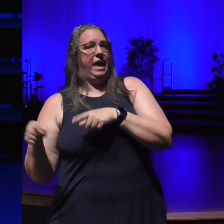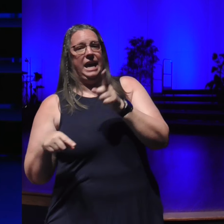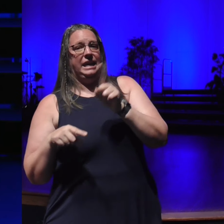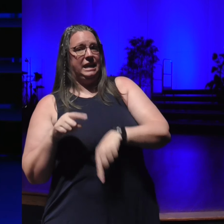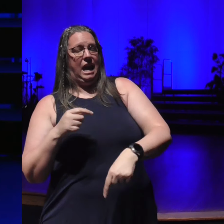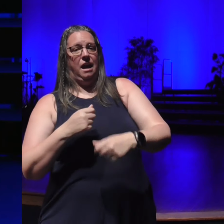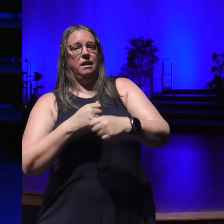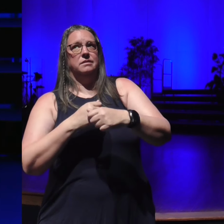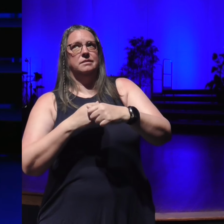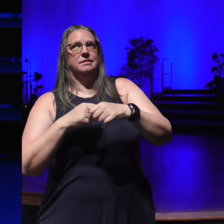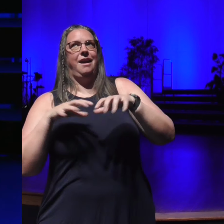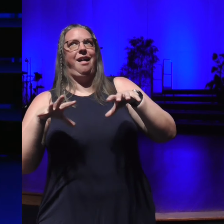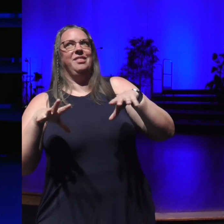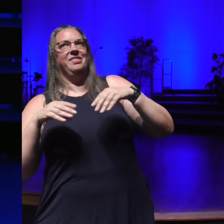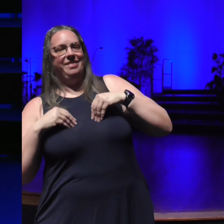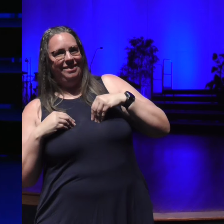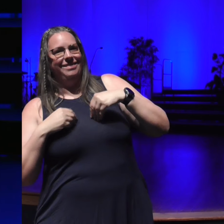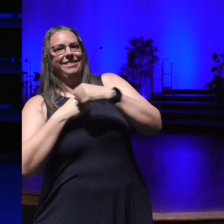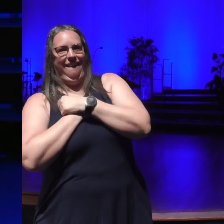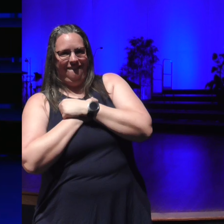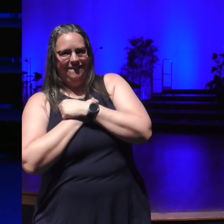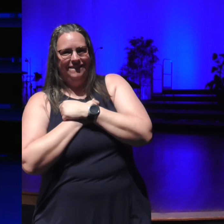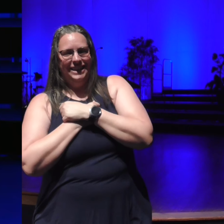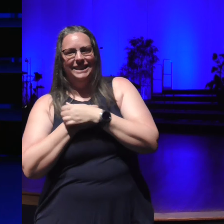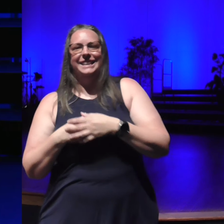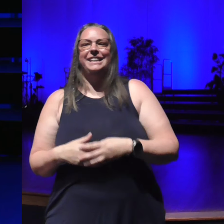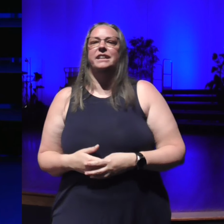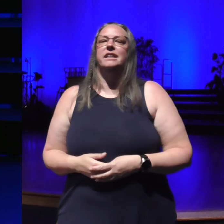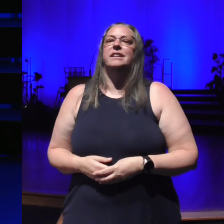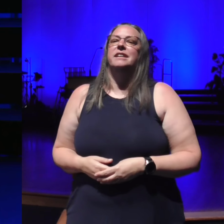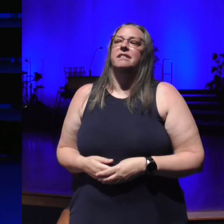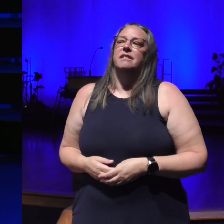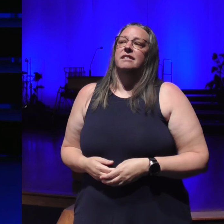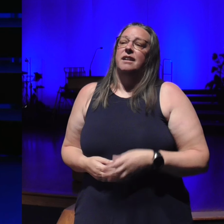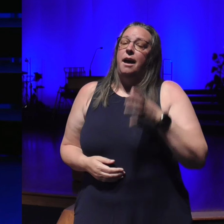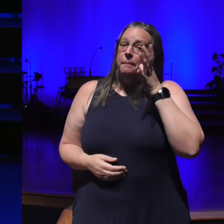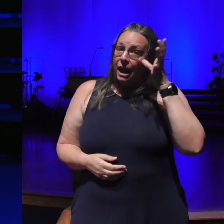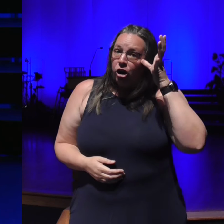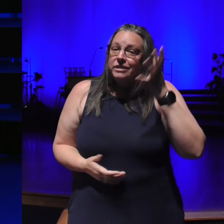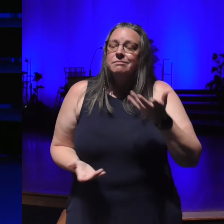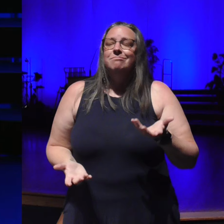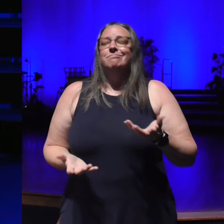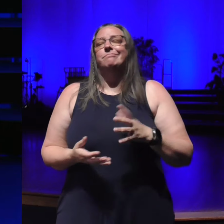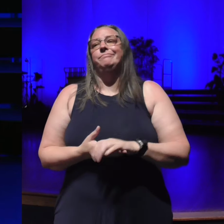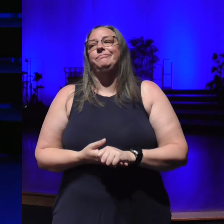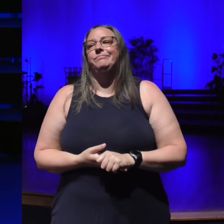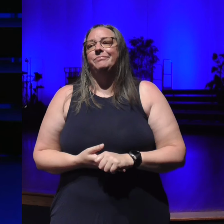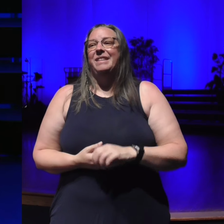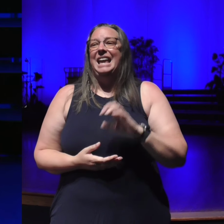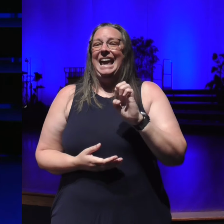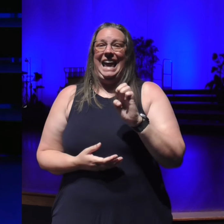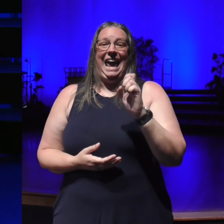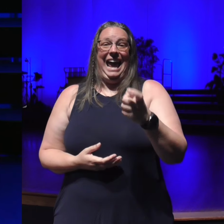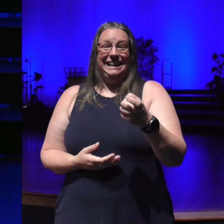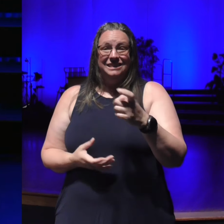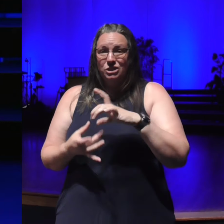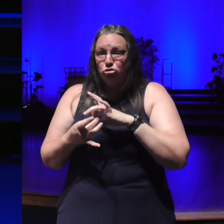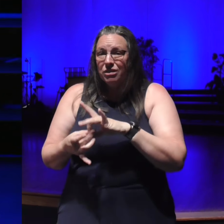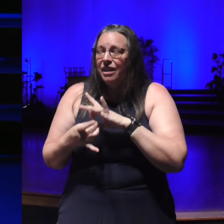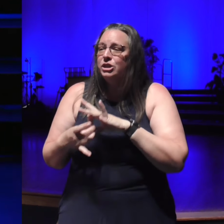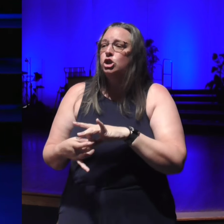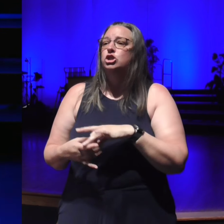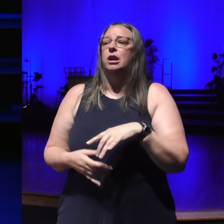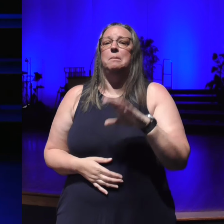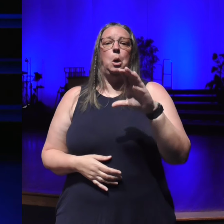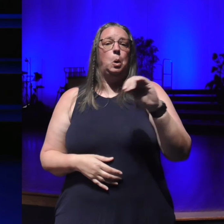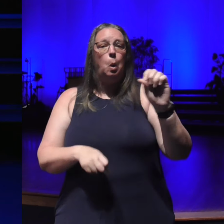A parent, an ex-partner, a friend or co-worker. We get so caught up in wanting love from these